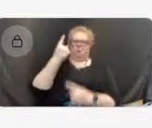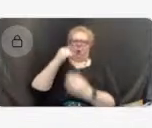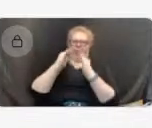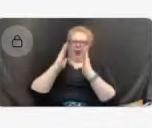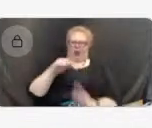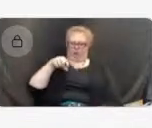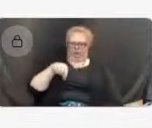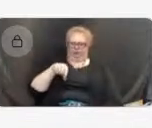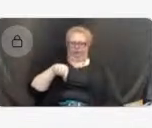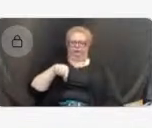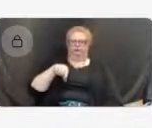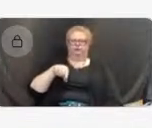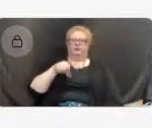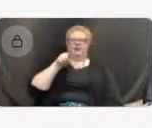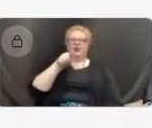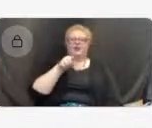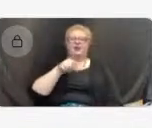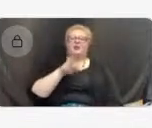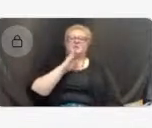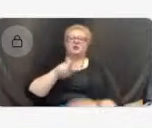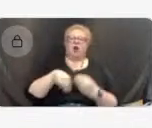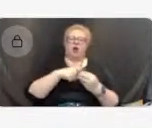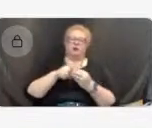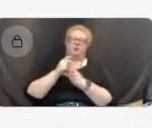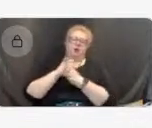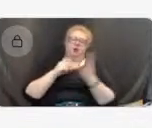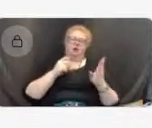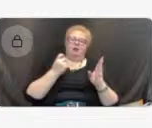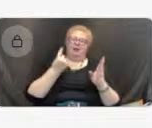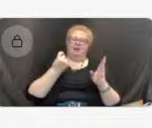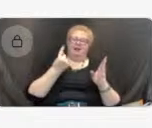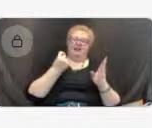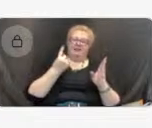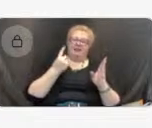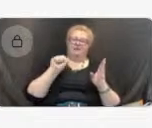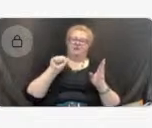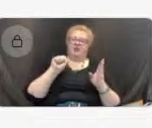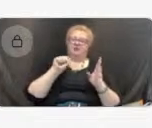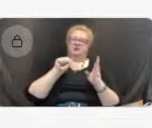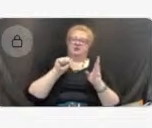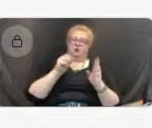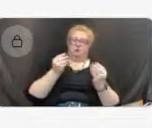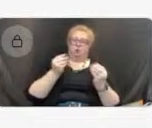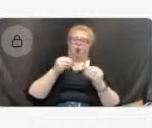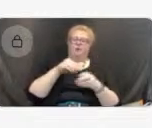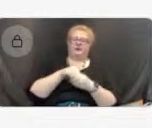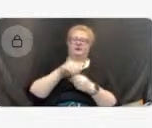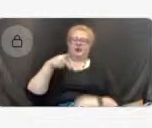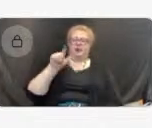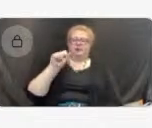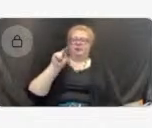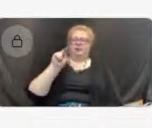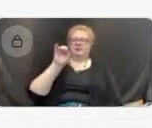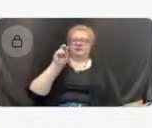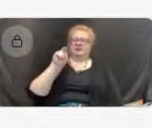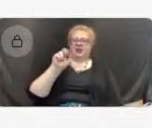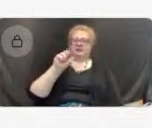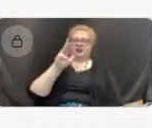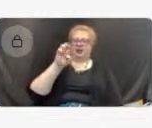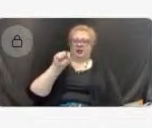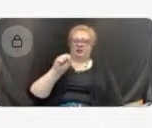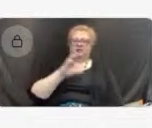There are 11 properties that directly border the proposed development in Plantation Acres, and 7 on Crystal Valley